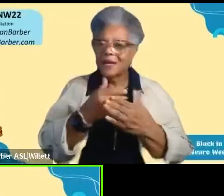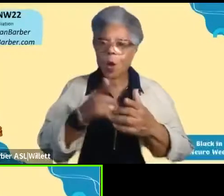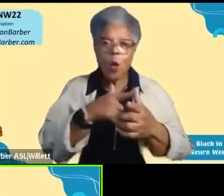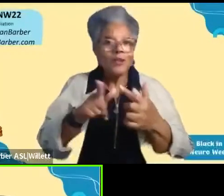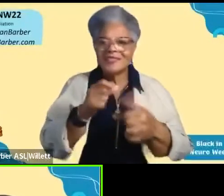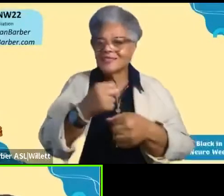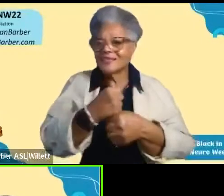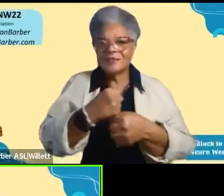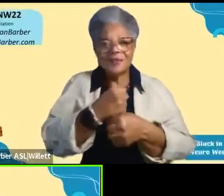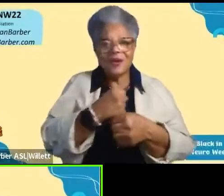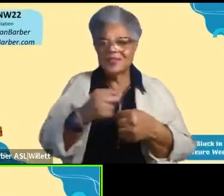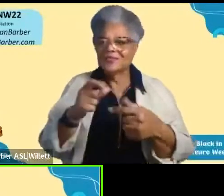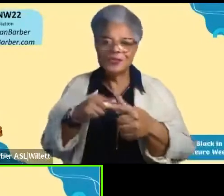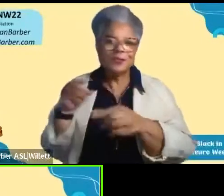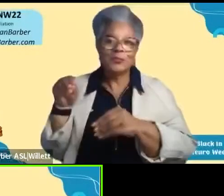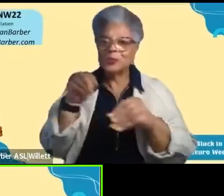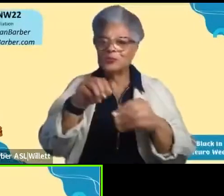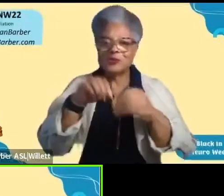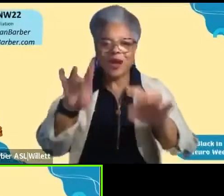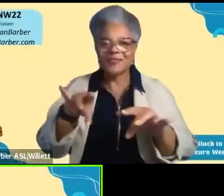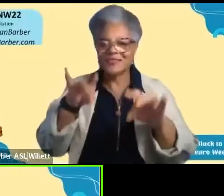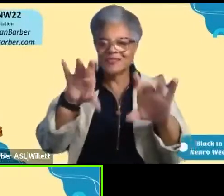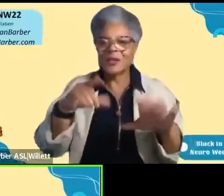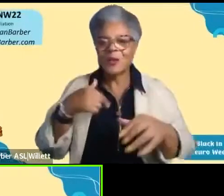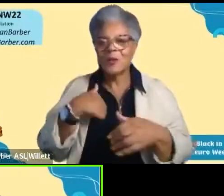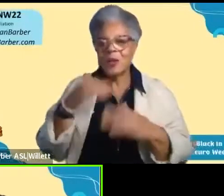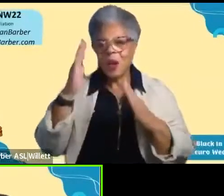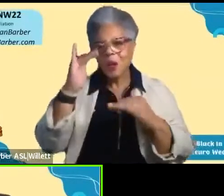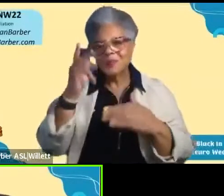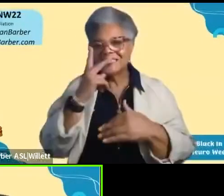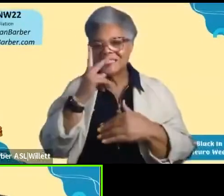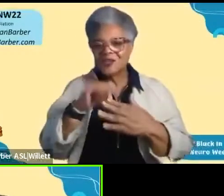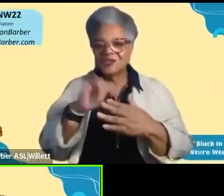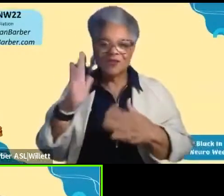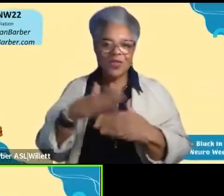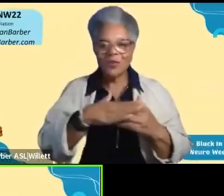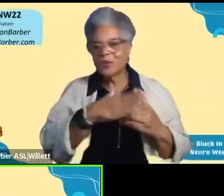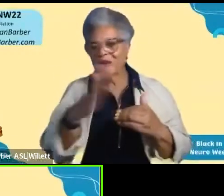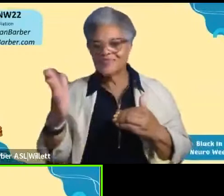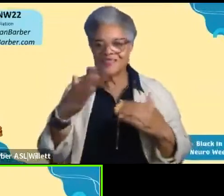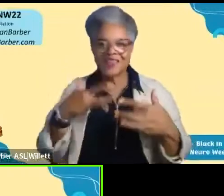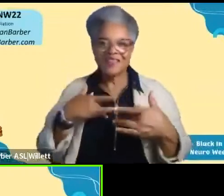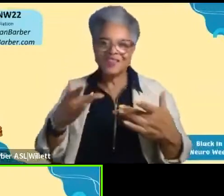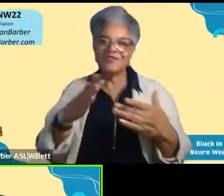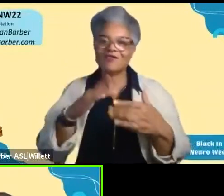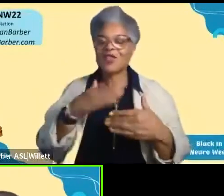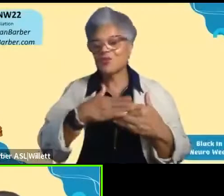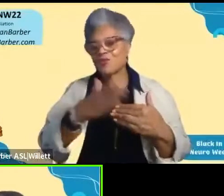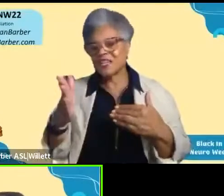move to Australia. Well, we hope to see you at the rest of the events for the rest of the week. And I hope you